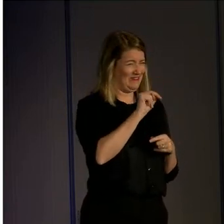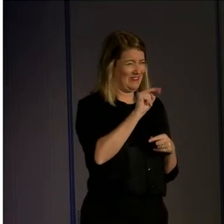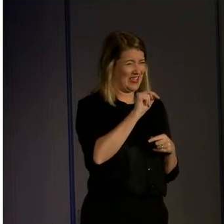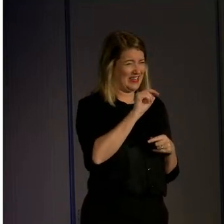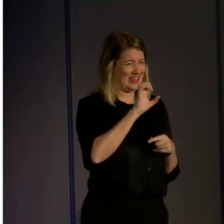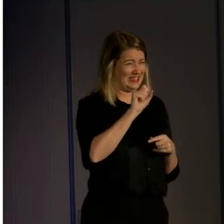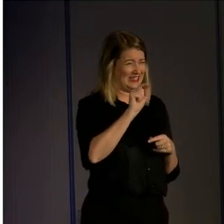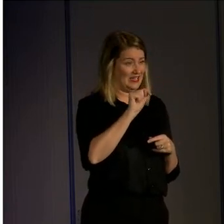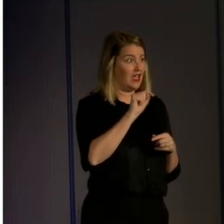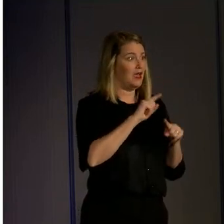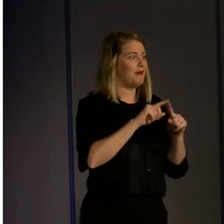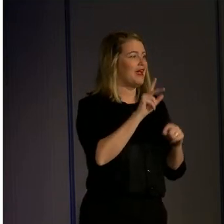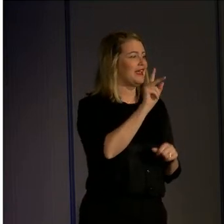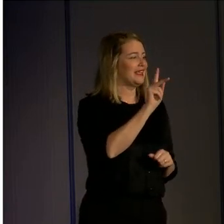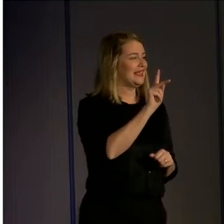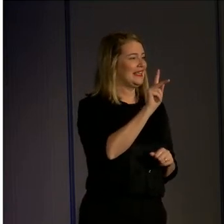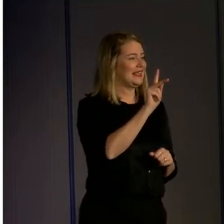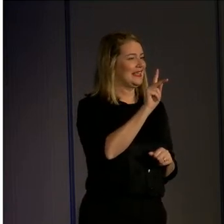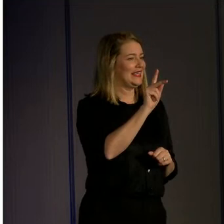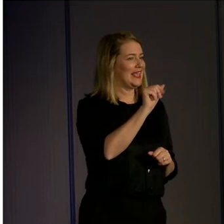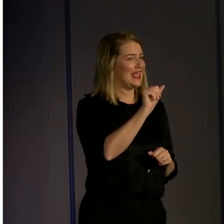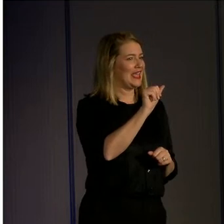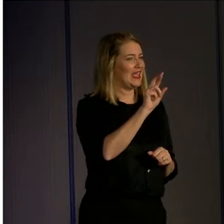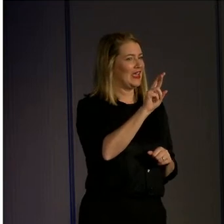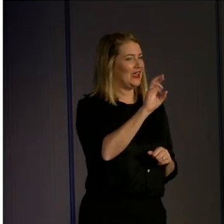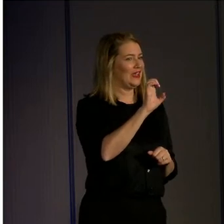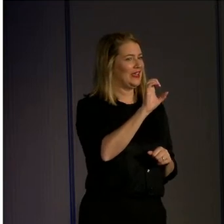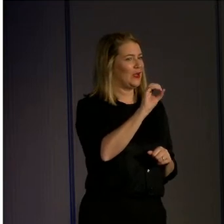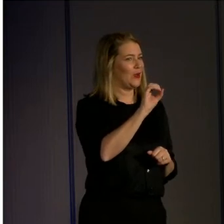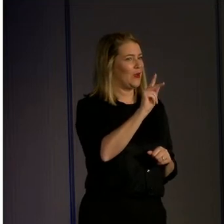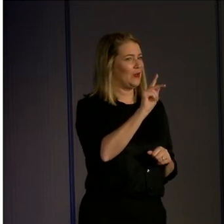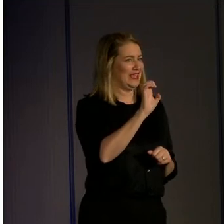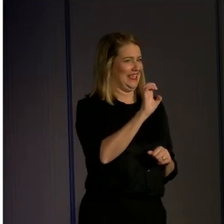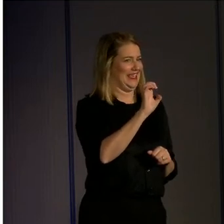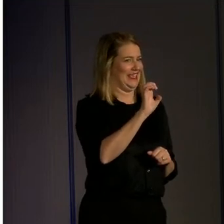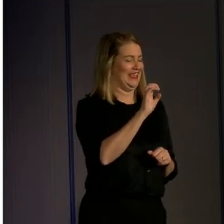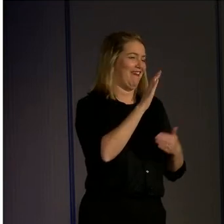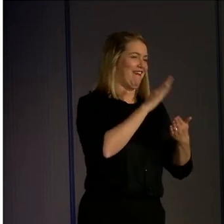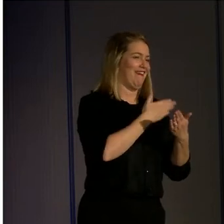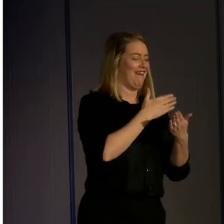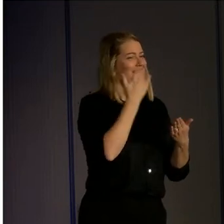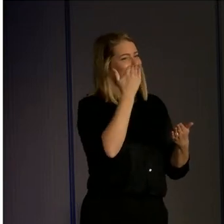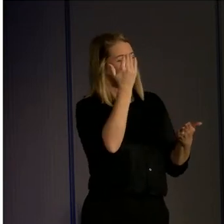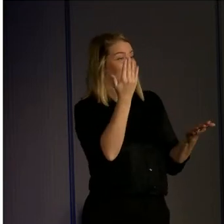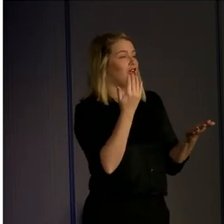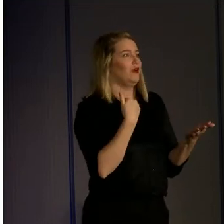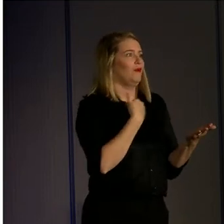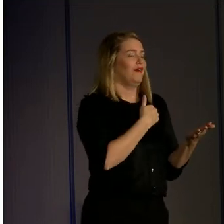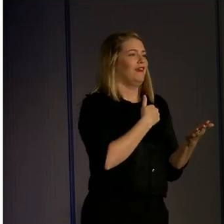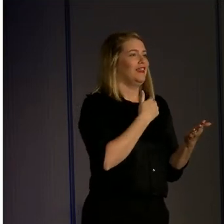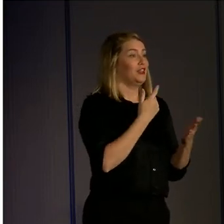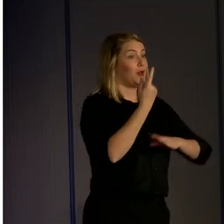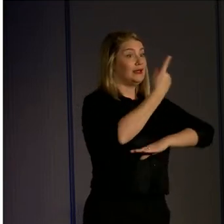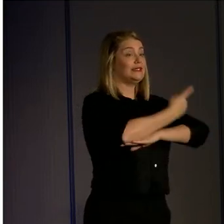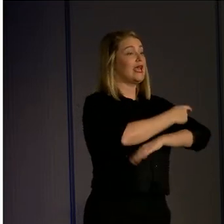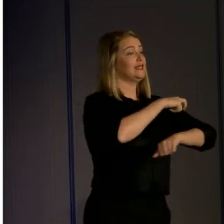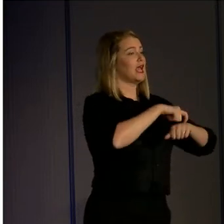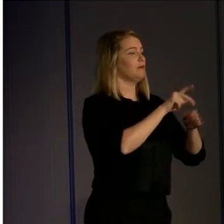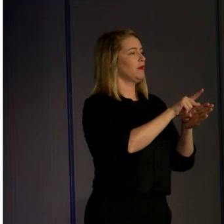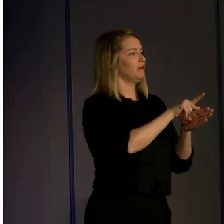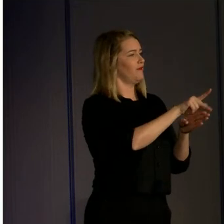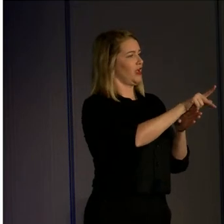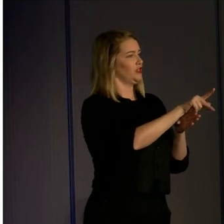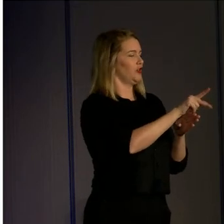karaoke. So here we are, you know, we're all during the daytime, we're all professionals doing all